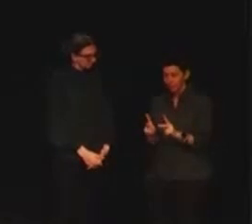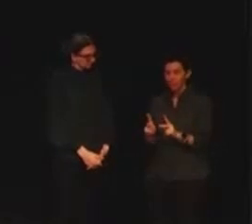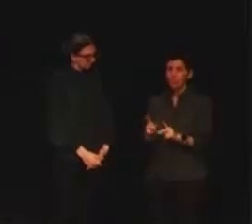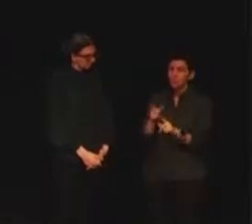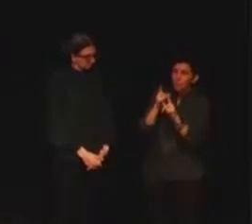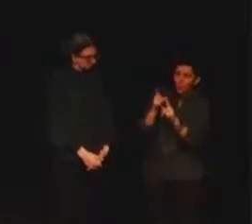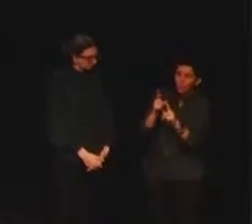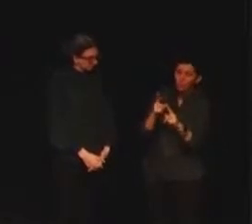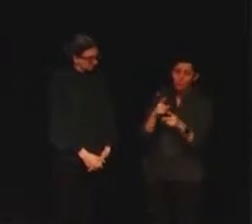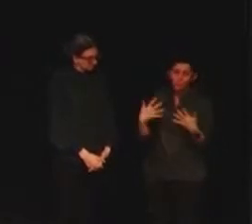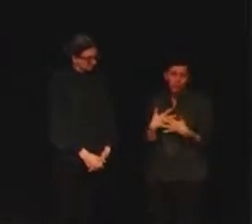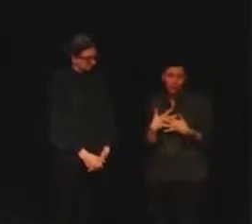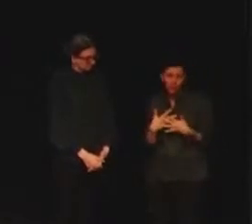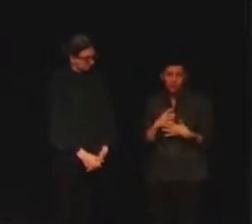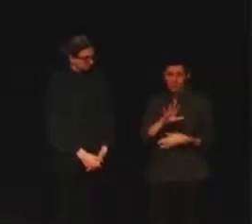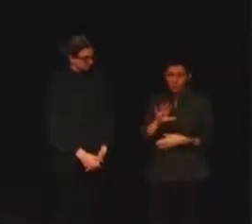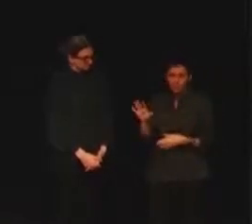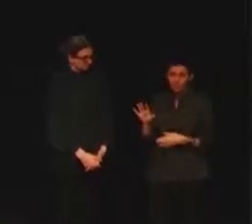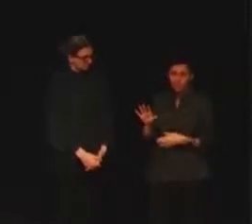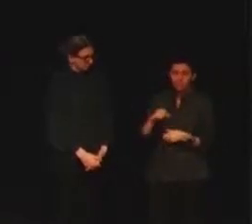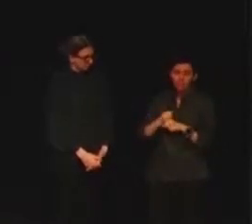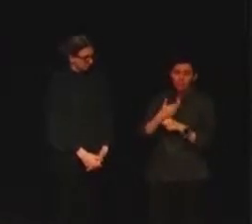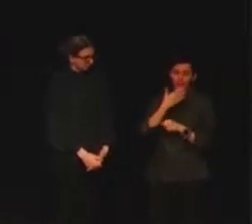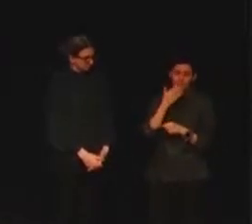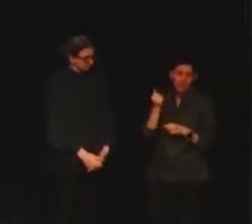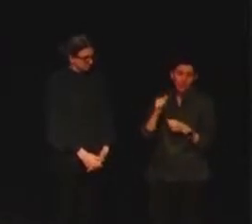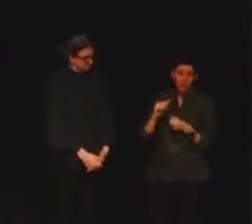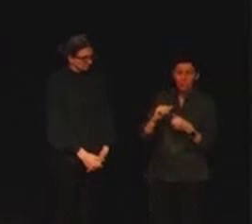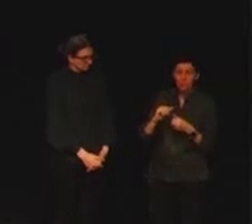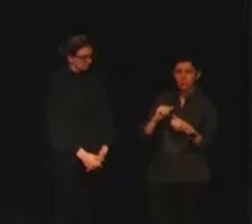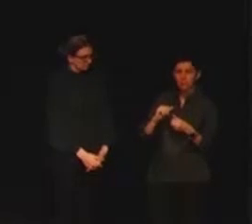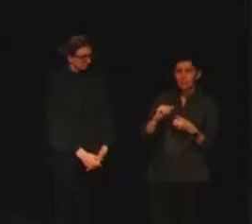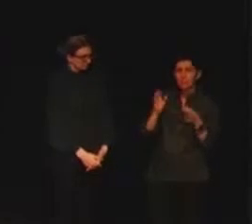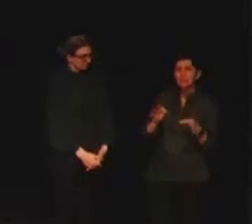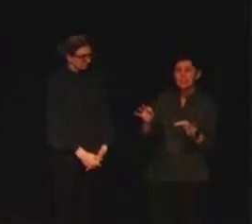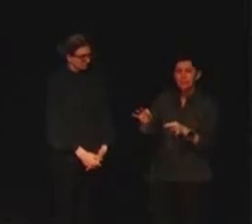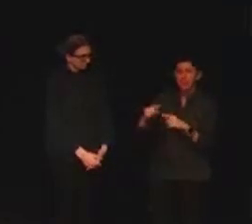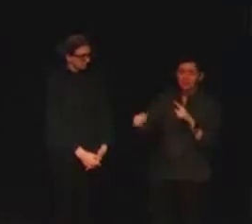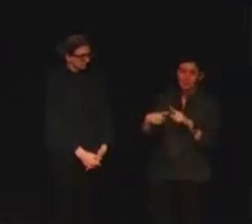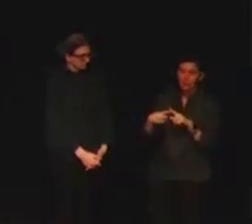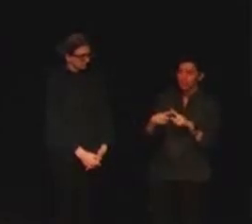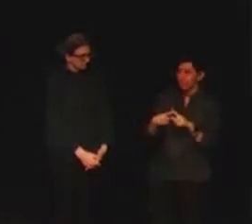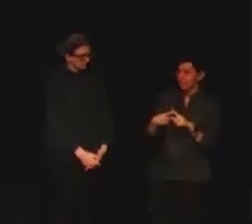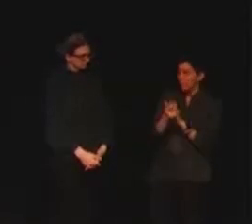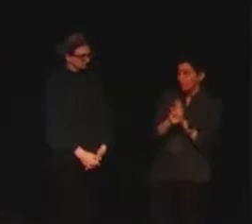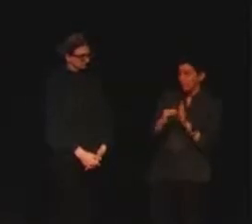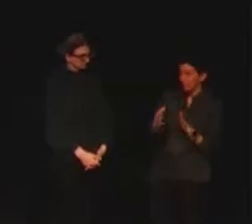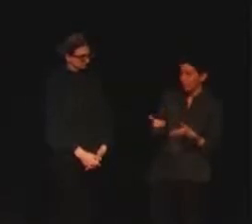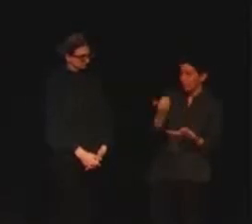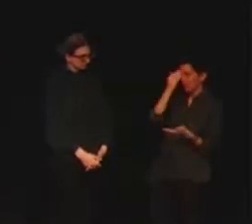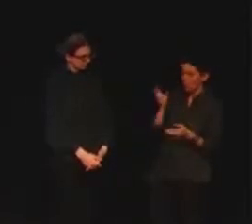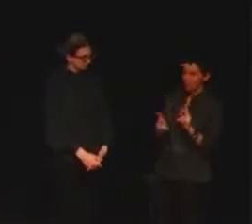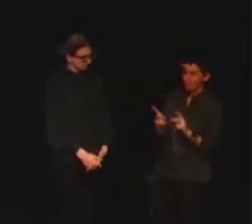And from there, you know, I feel like we'll make better decisions if we're in touch with that. I mean, they so matter,